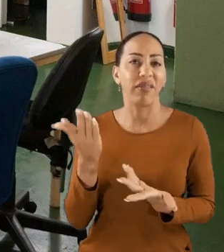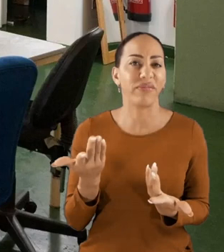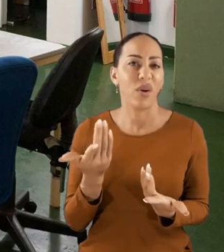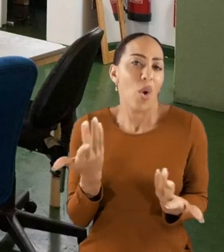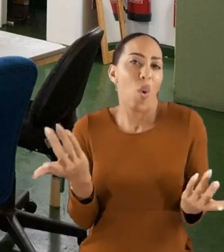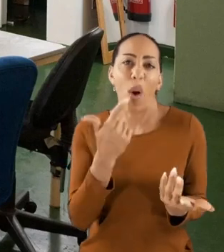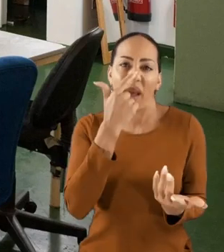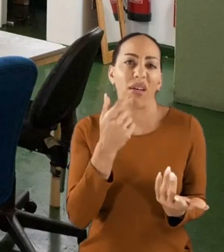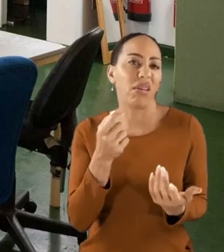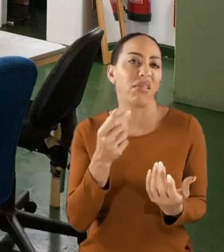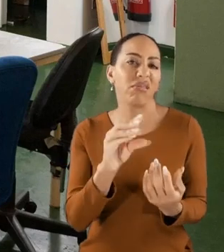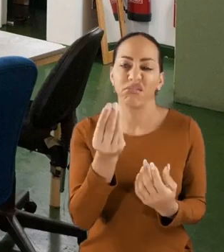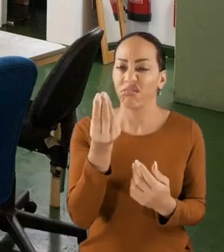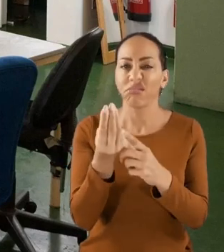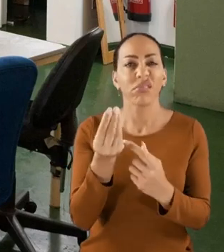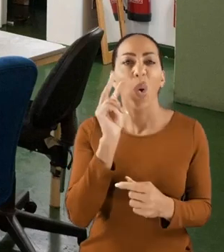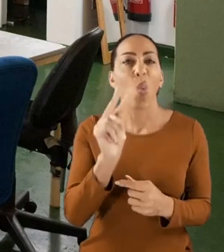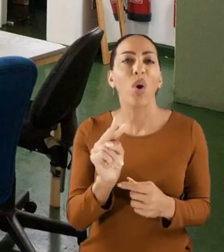well, I can just watch this later.